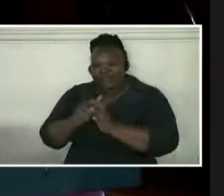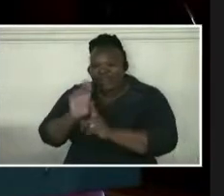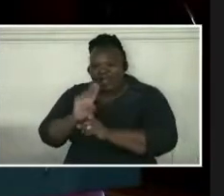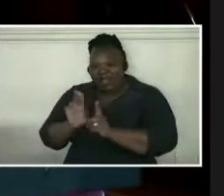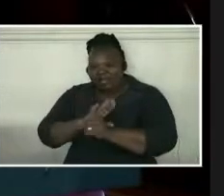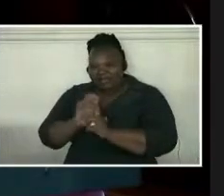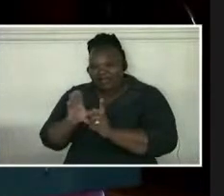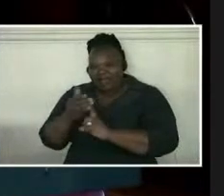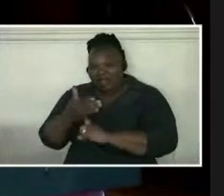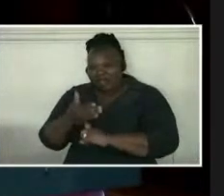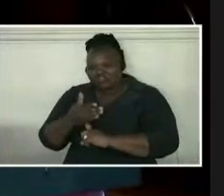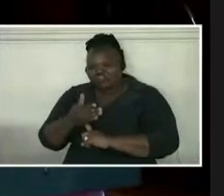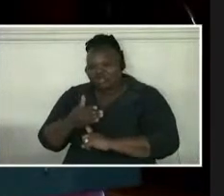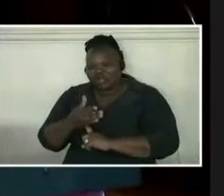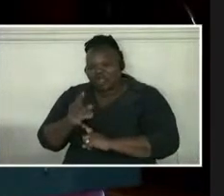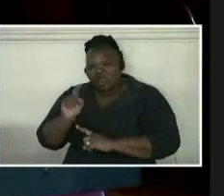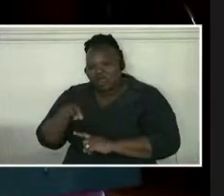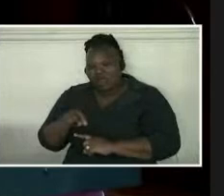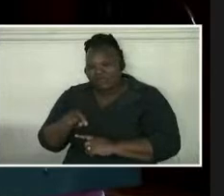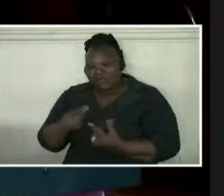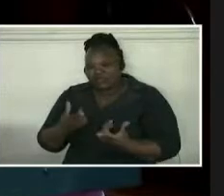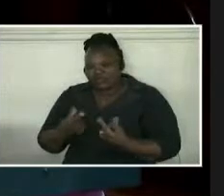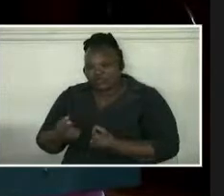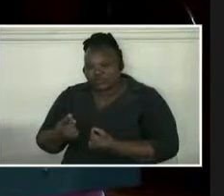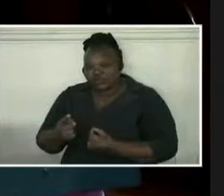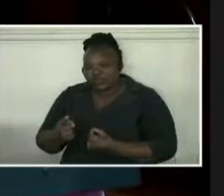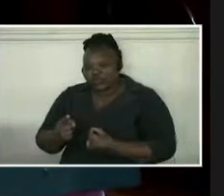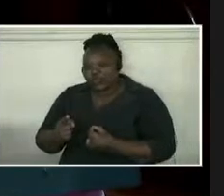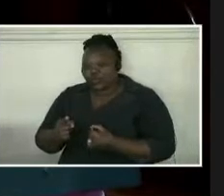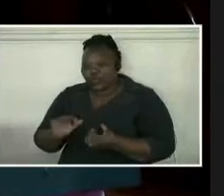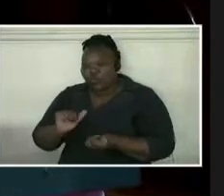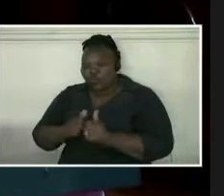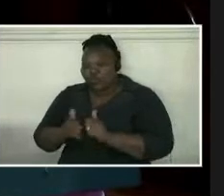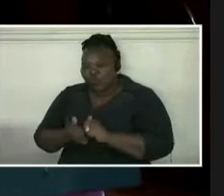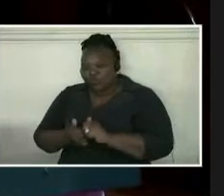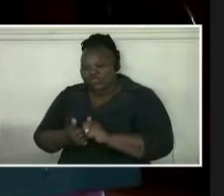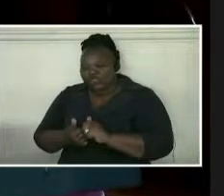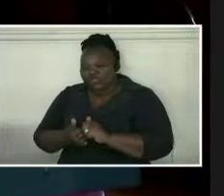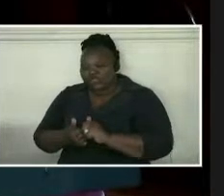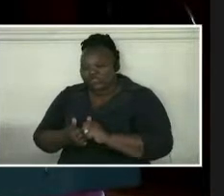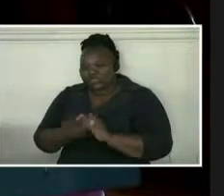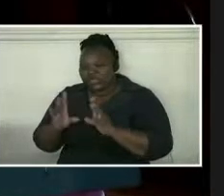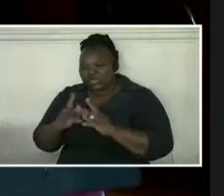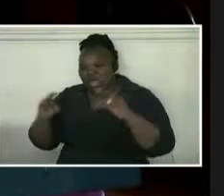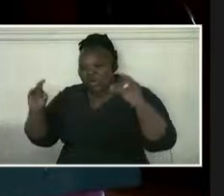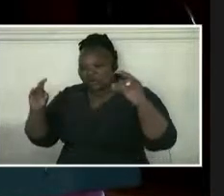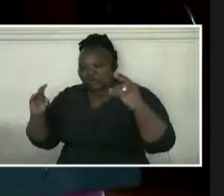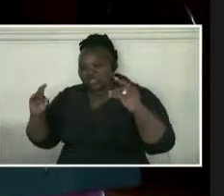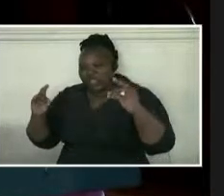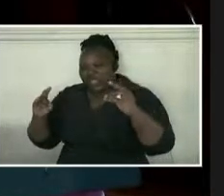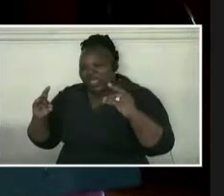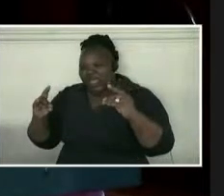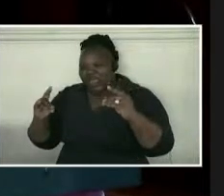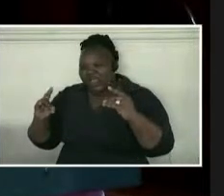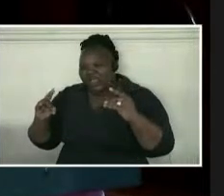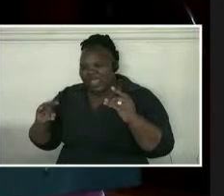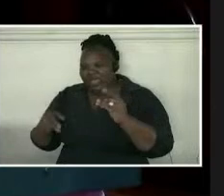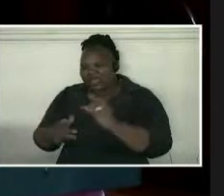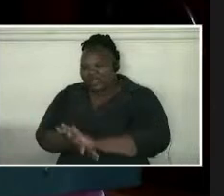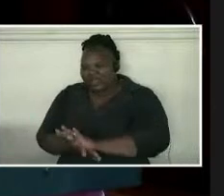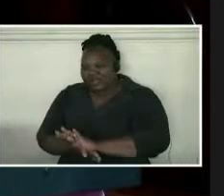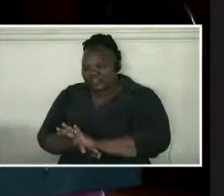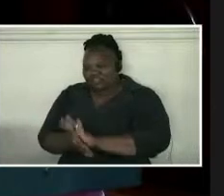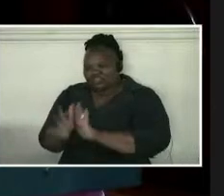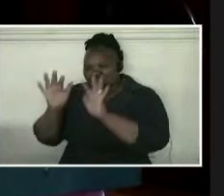culture to attend to the sporting facilities that were affected by floods and they must also